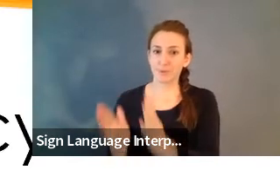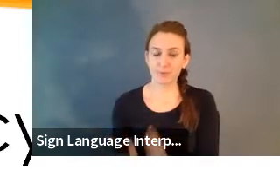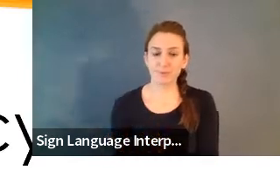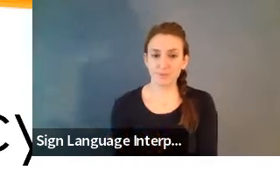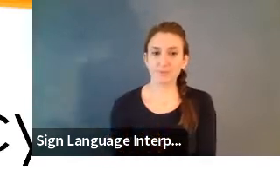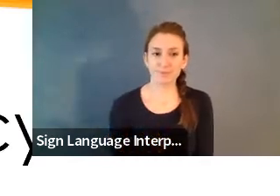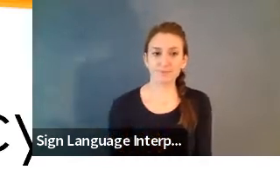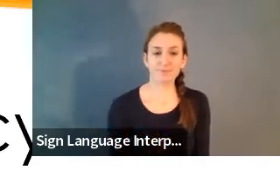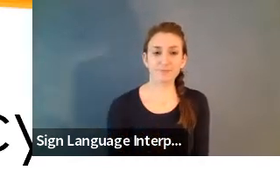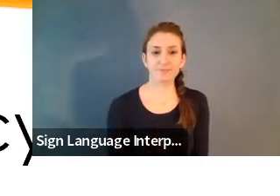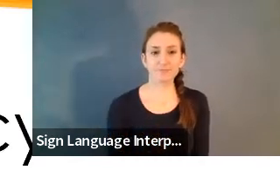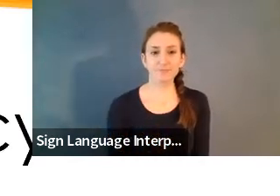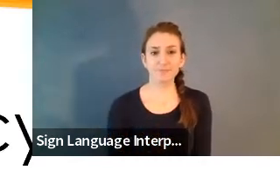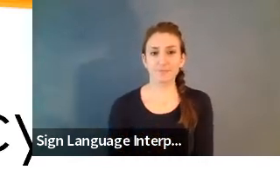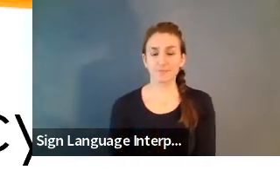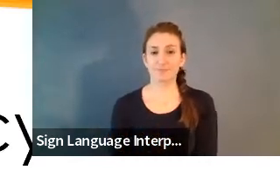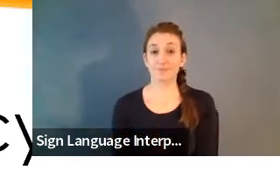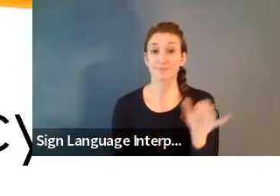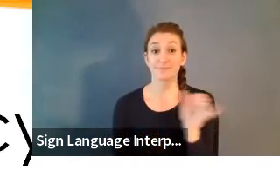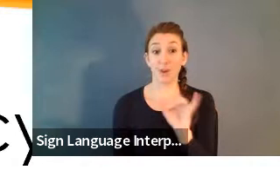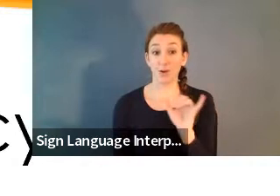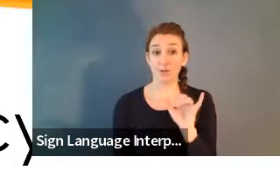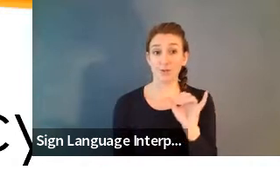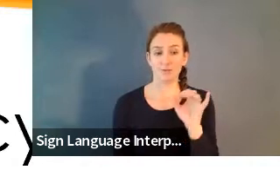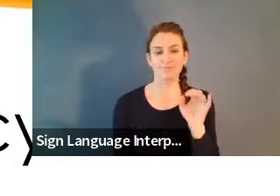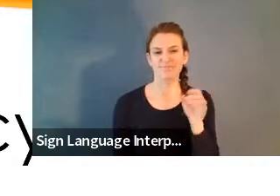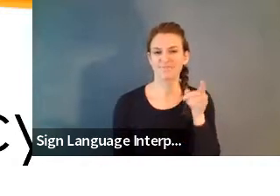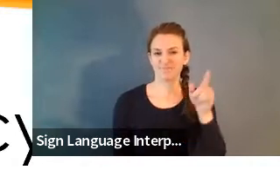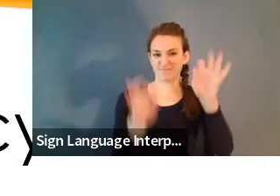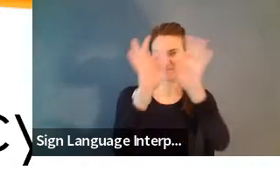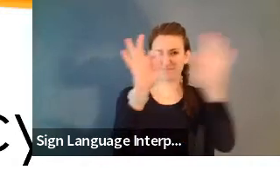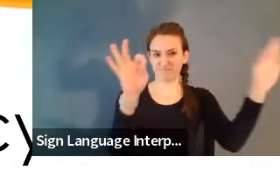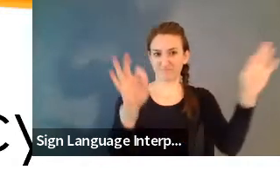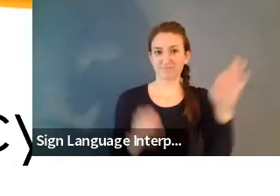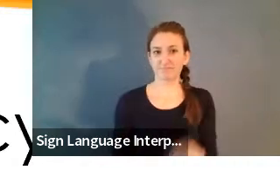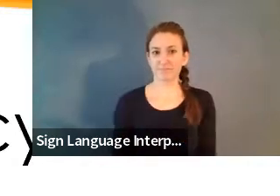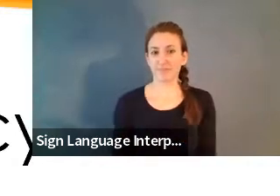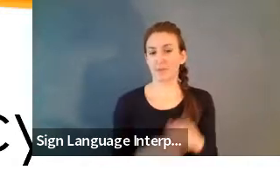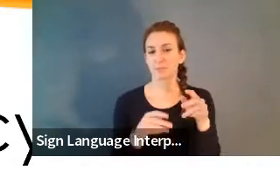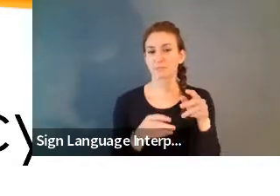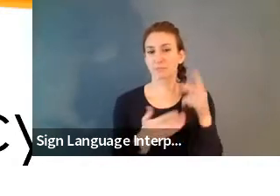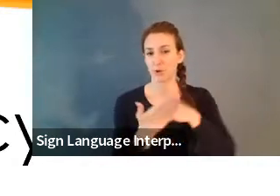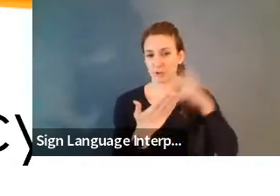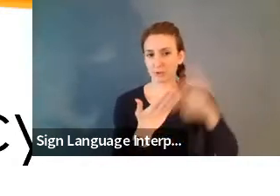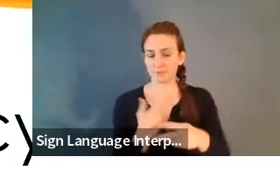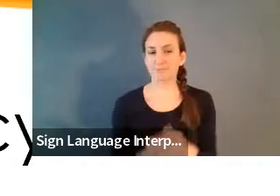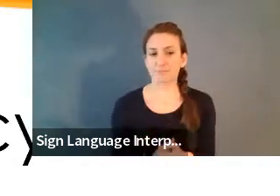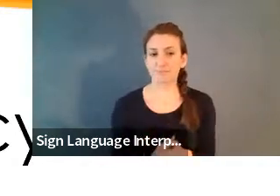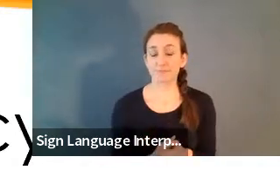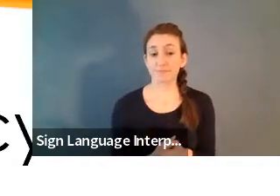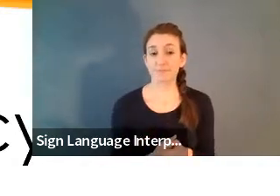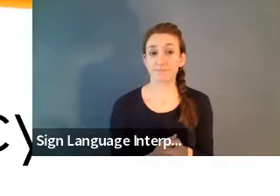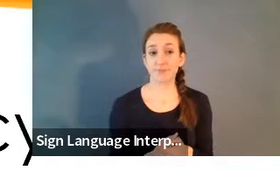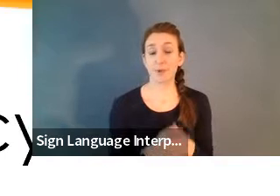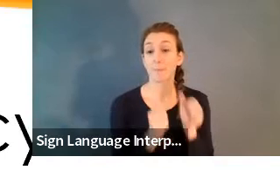We also have our Municipal Court Student Advocacy Project. In 2019, it was unanimously passed